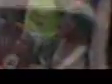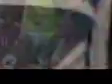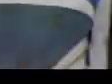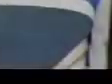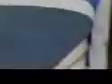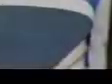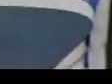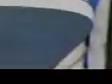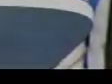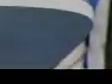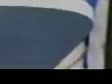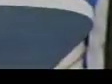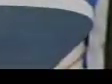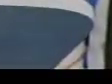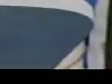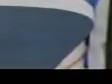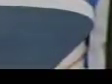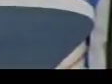can do better.